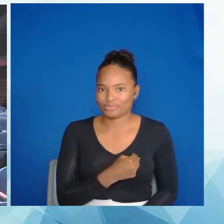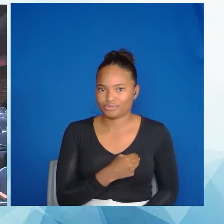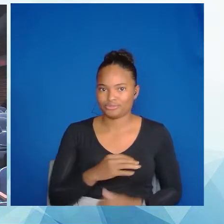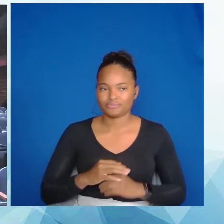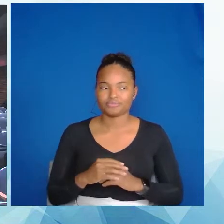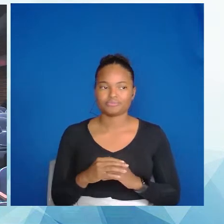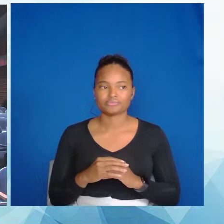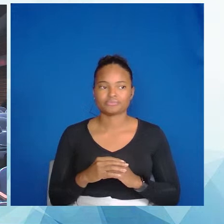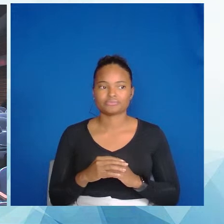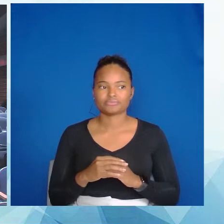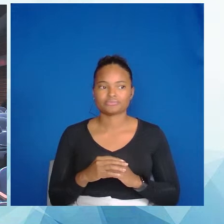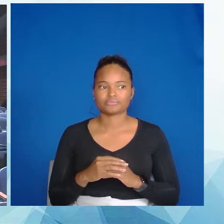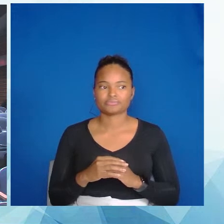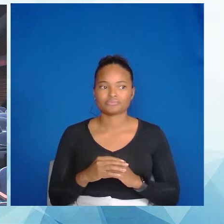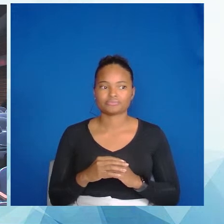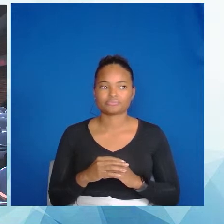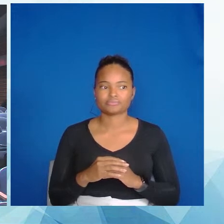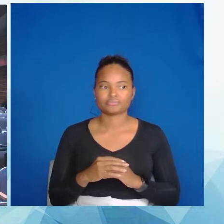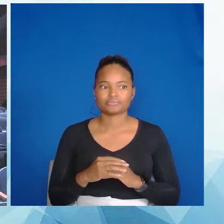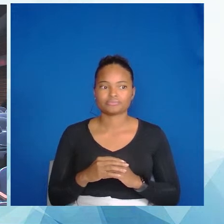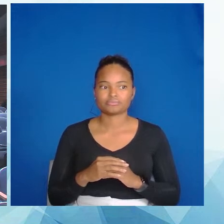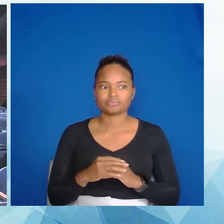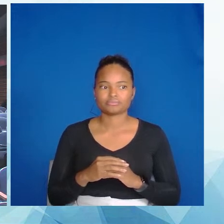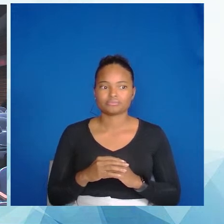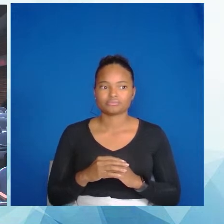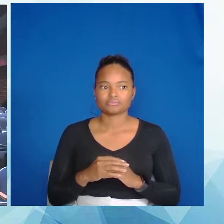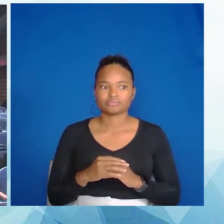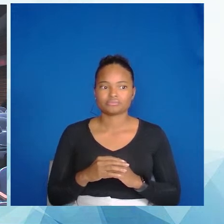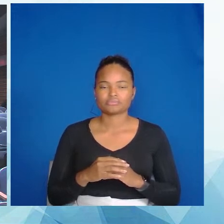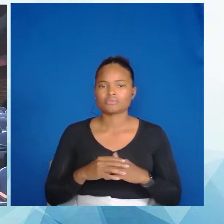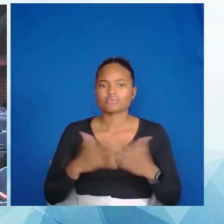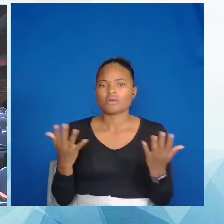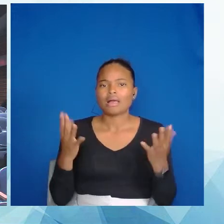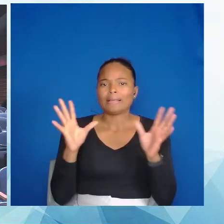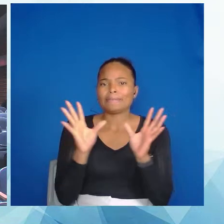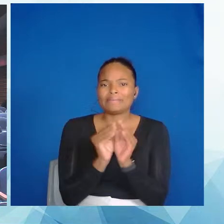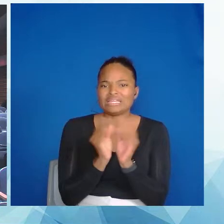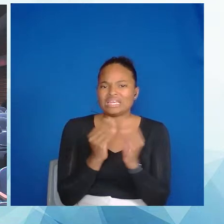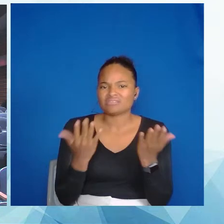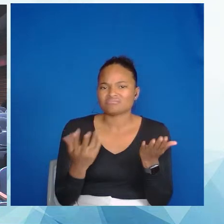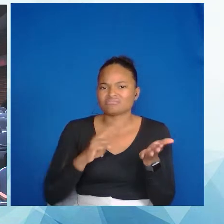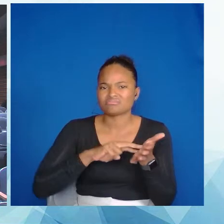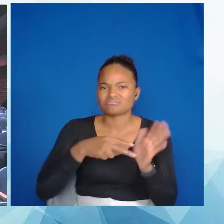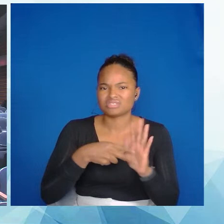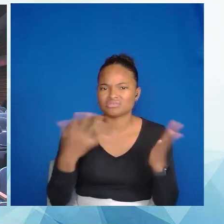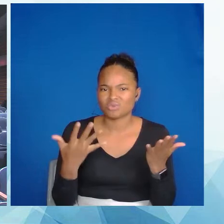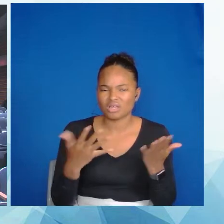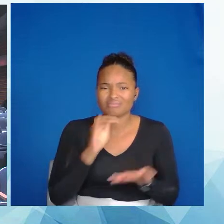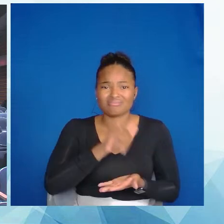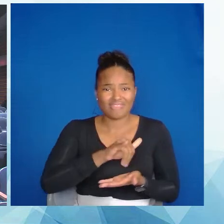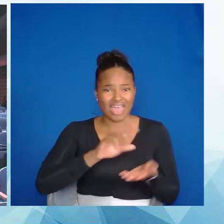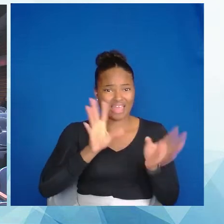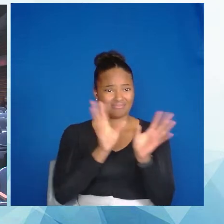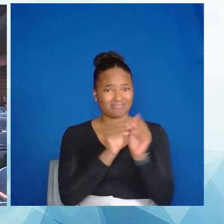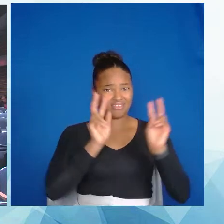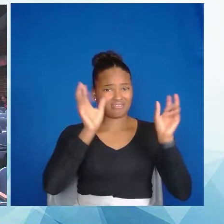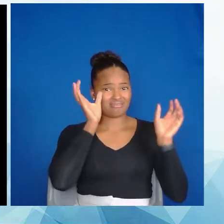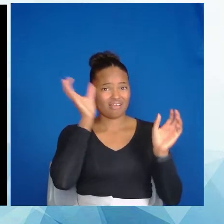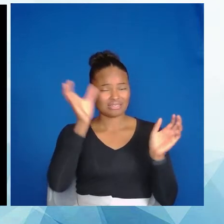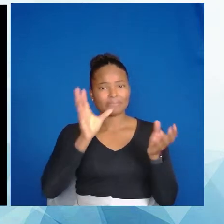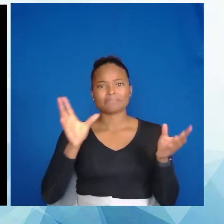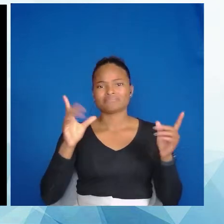Okay. What is a meeting? This has become more complicated over technology and time. A meeting is